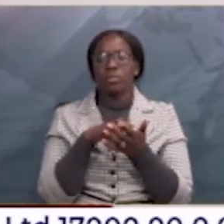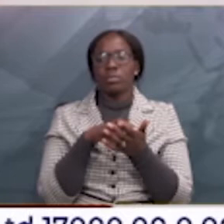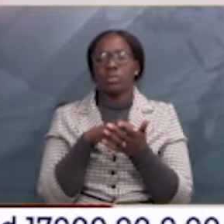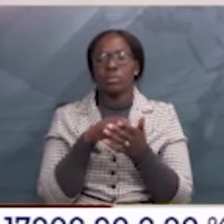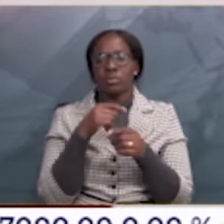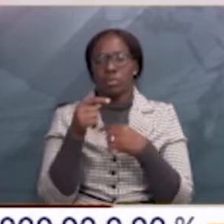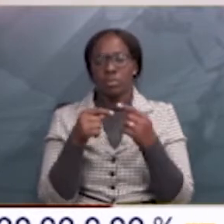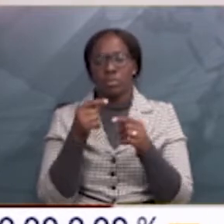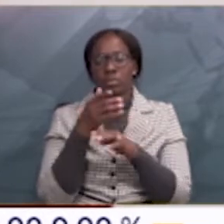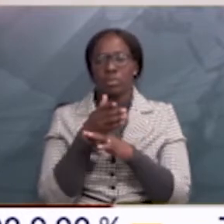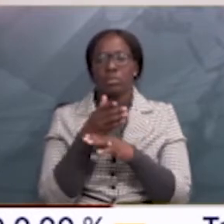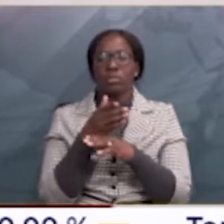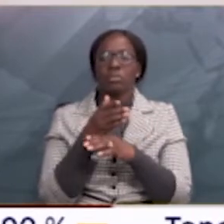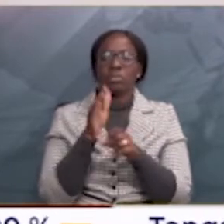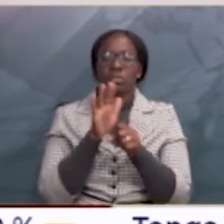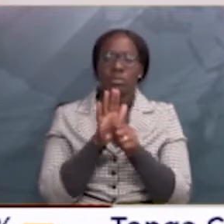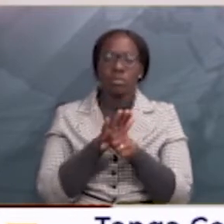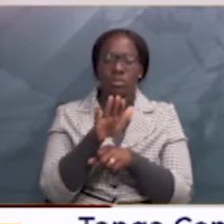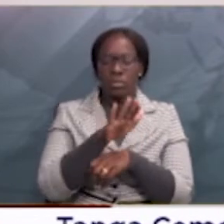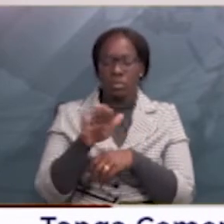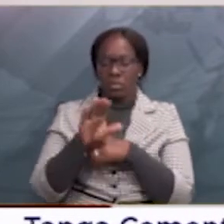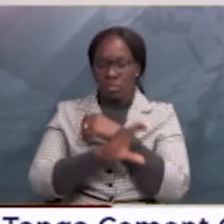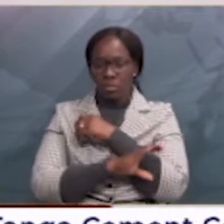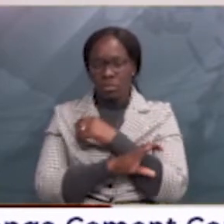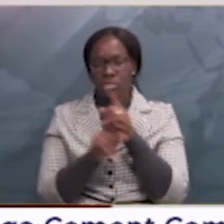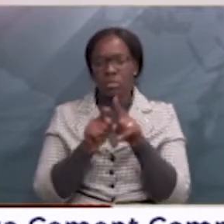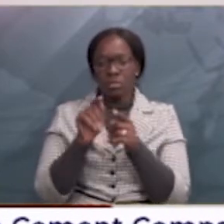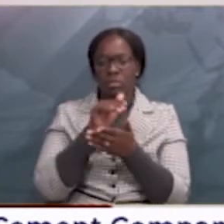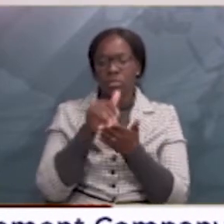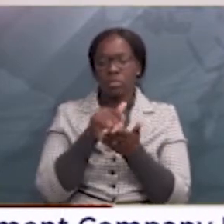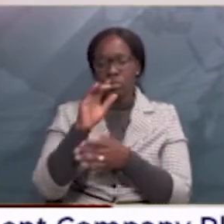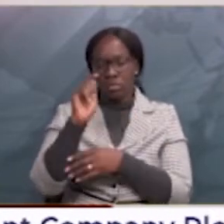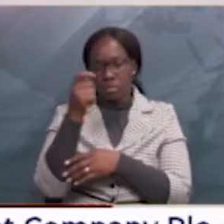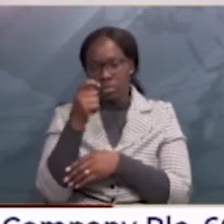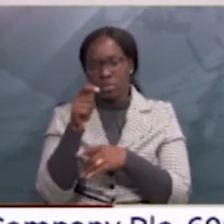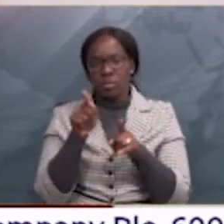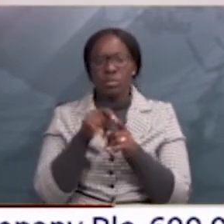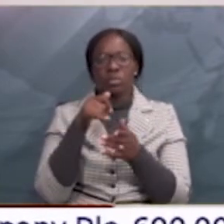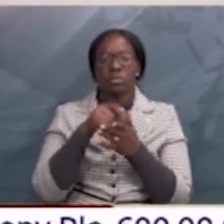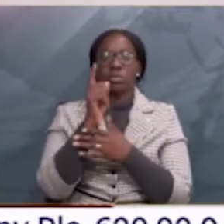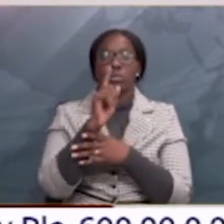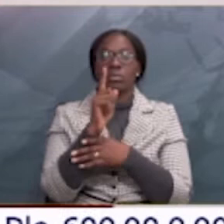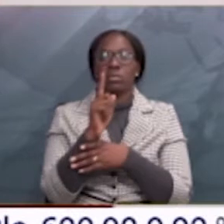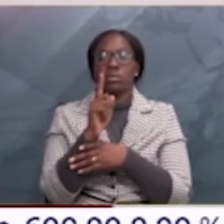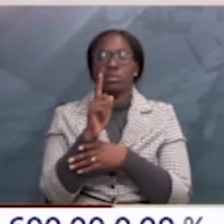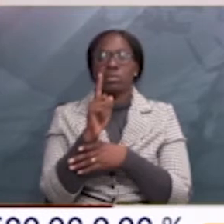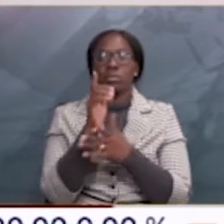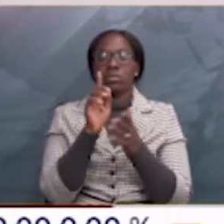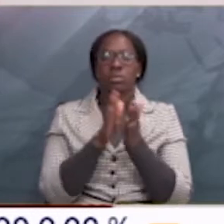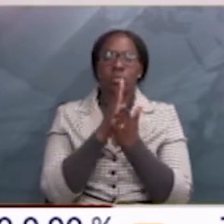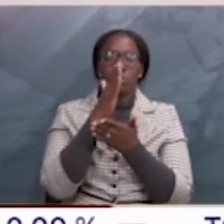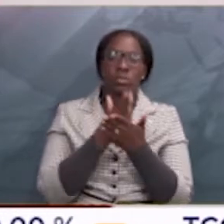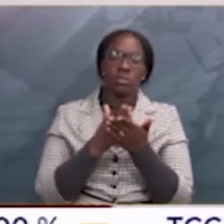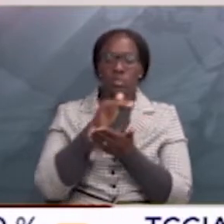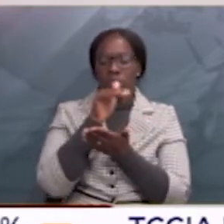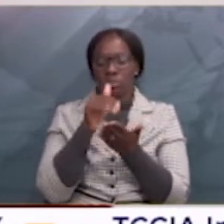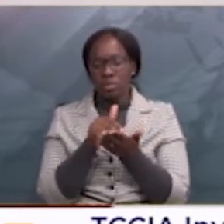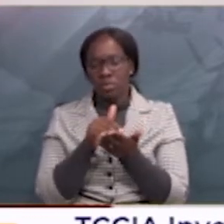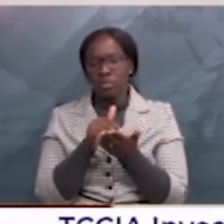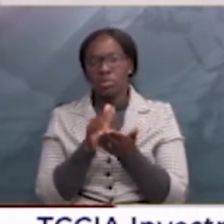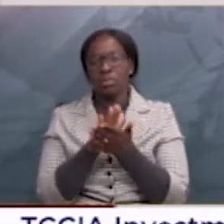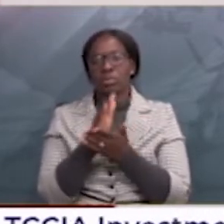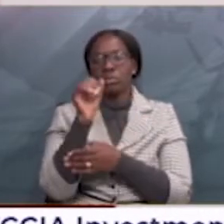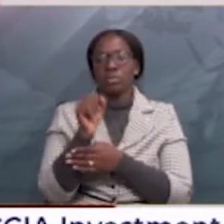over most parts of the country, especially over central Kenya, including Nairobi, and parts of central and southern Rift Valley.